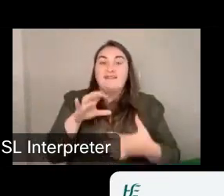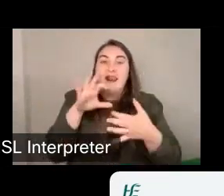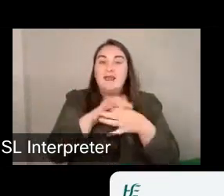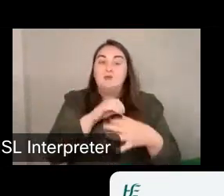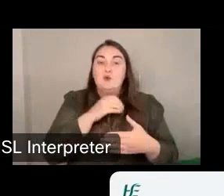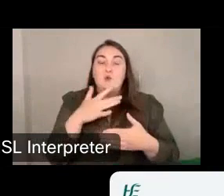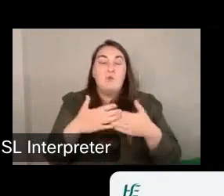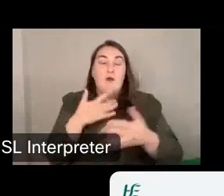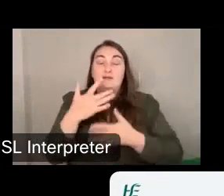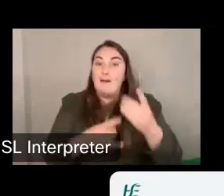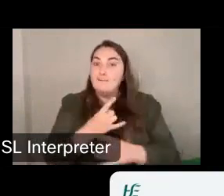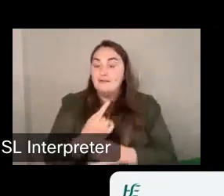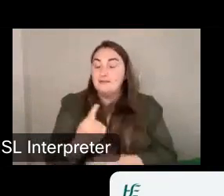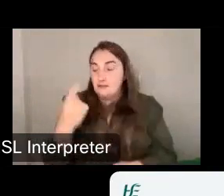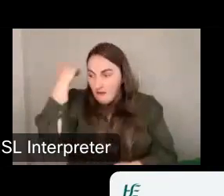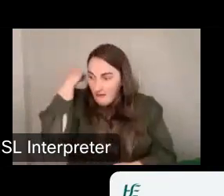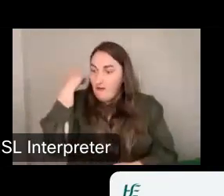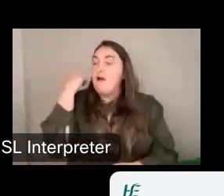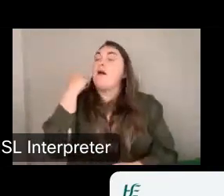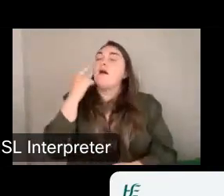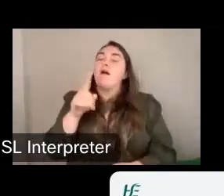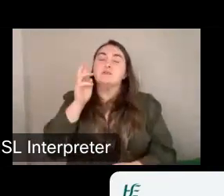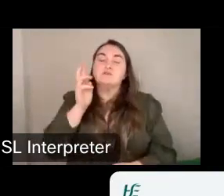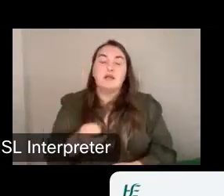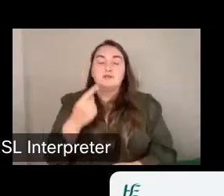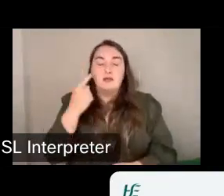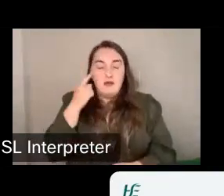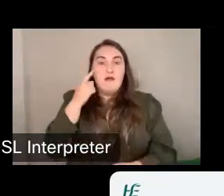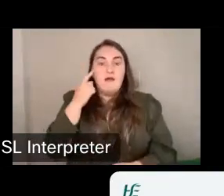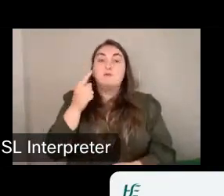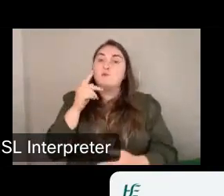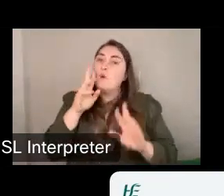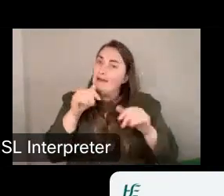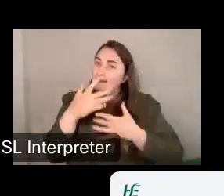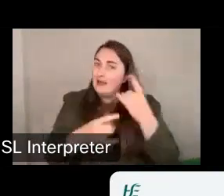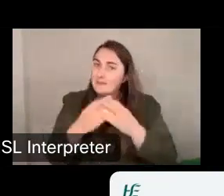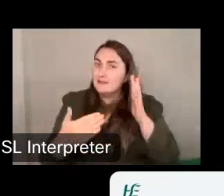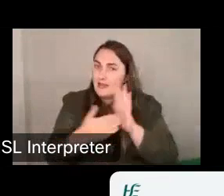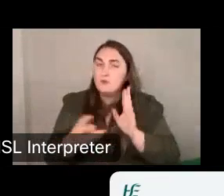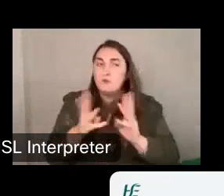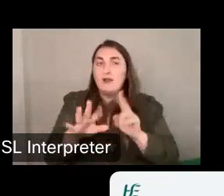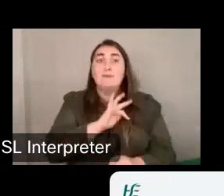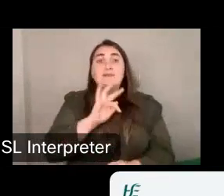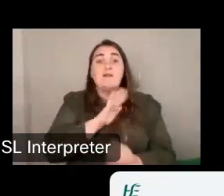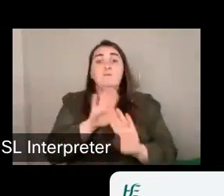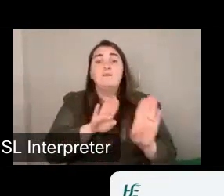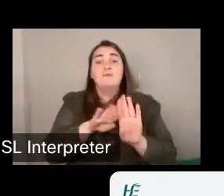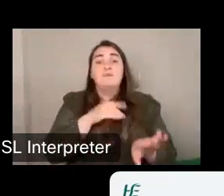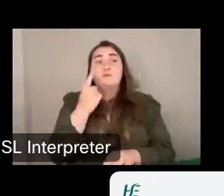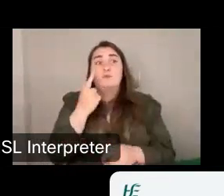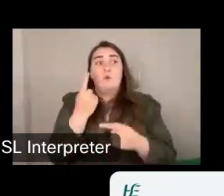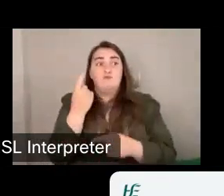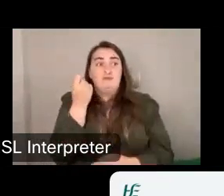happened, you know, on such and such a date. So that does happen. I was working myself with somebody quite